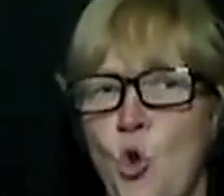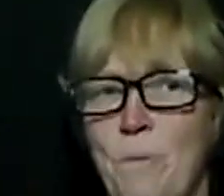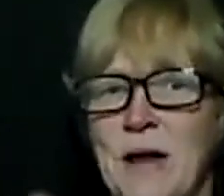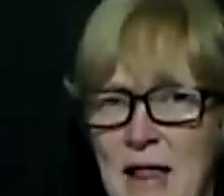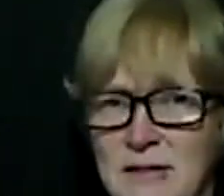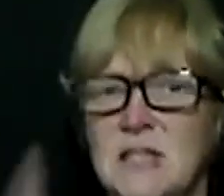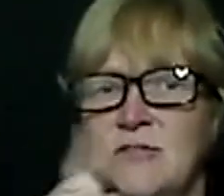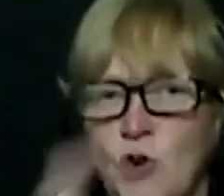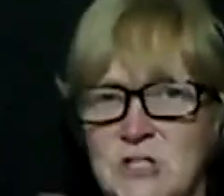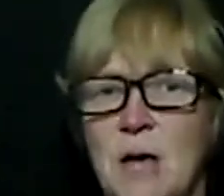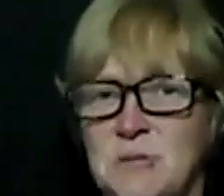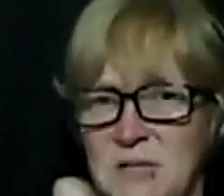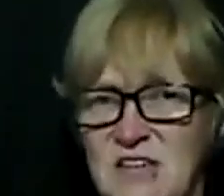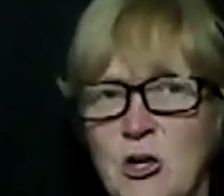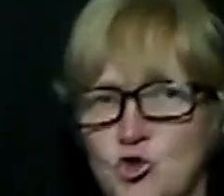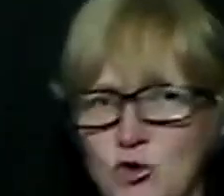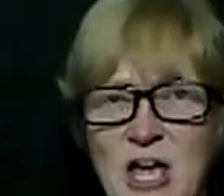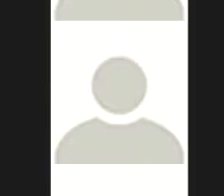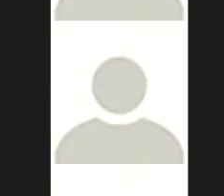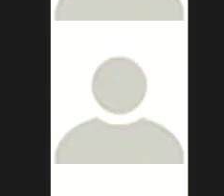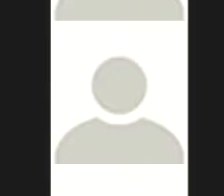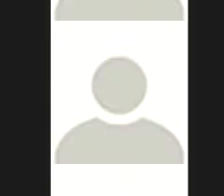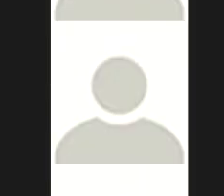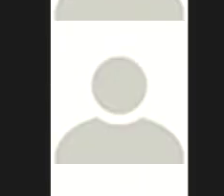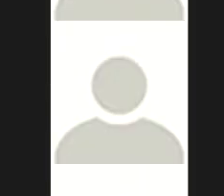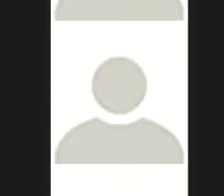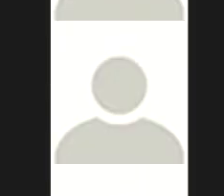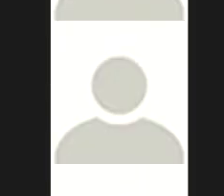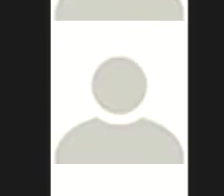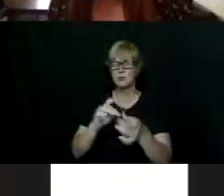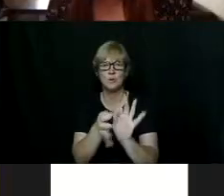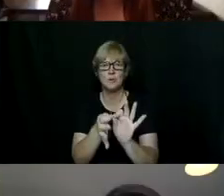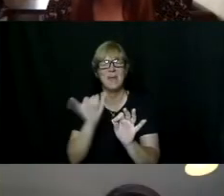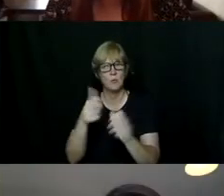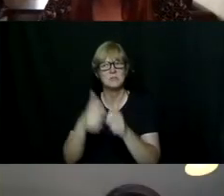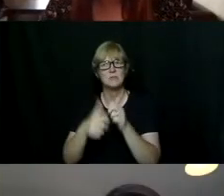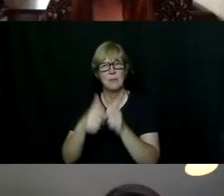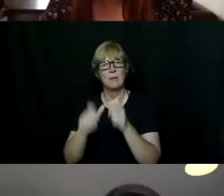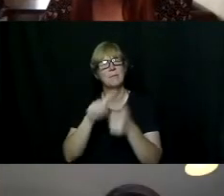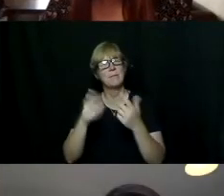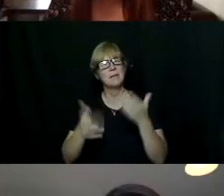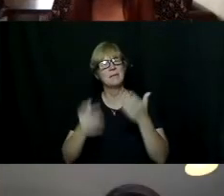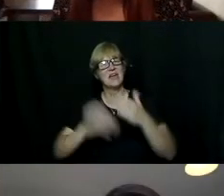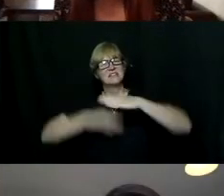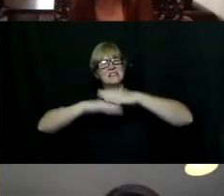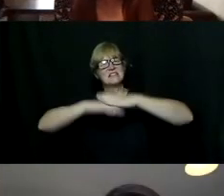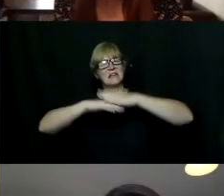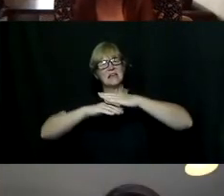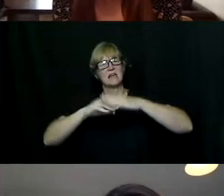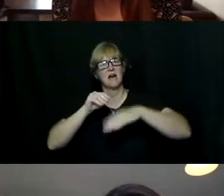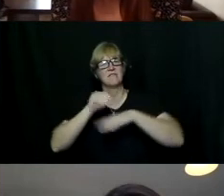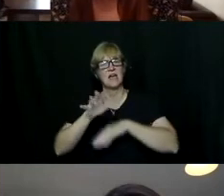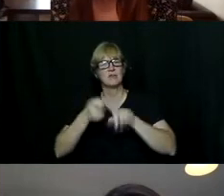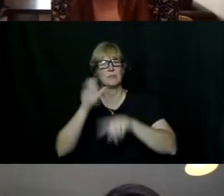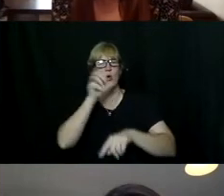specific associations, but haven't really found anything that I could interpret. That was the problem. But maybe those were the ceiling effects of the older children that were